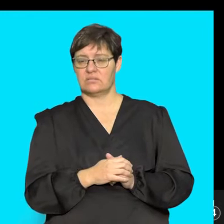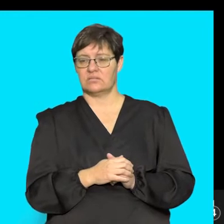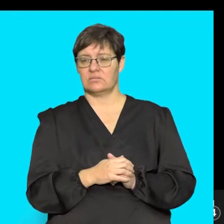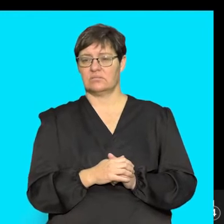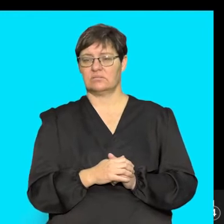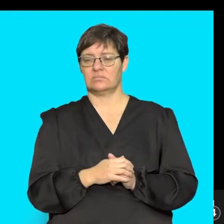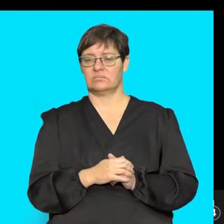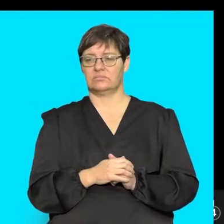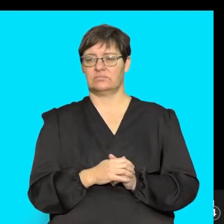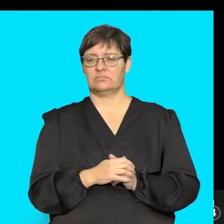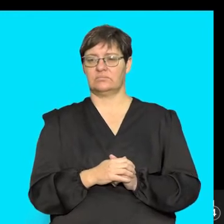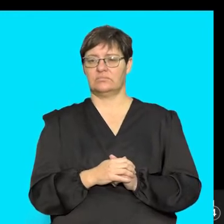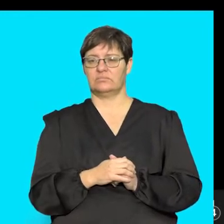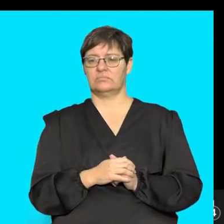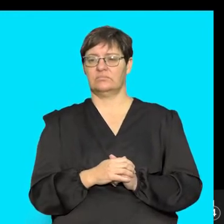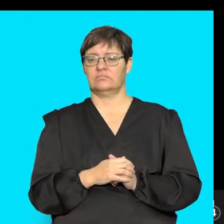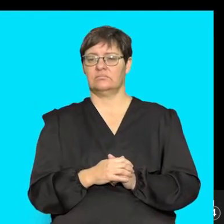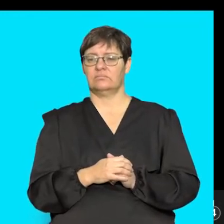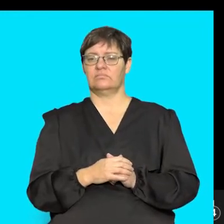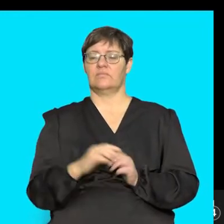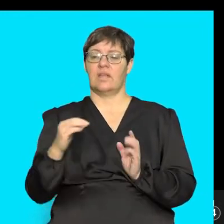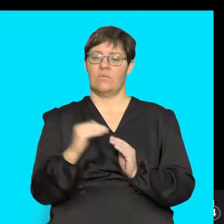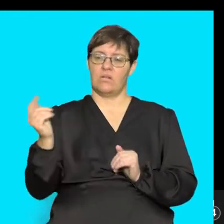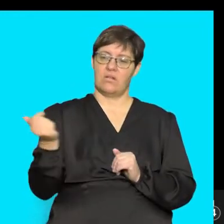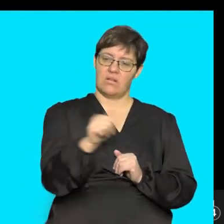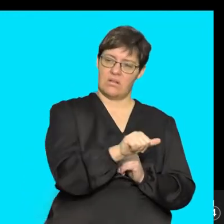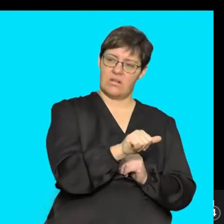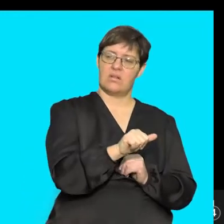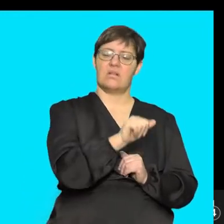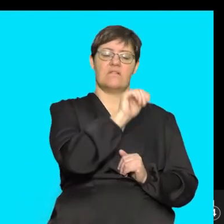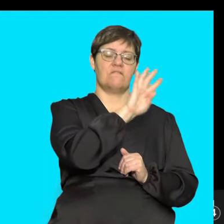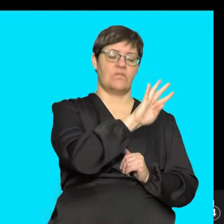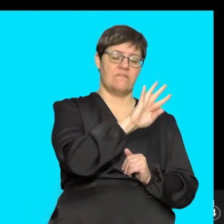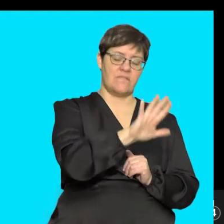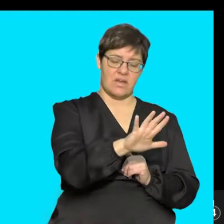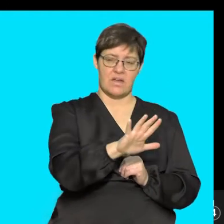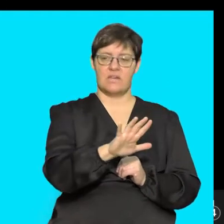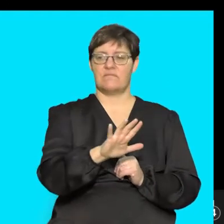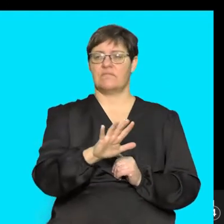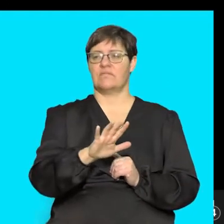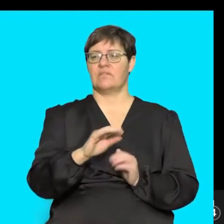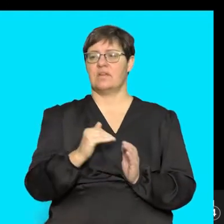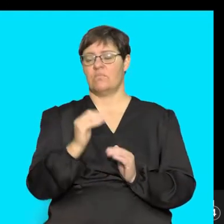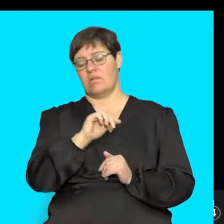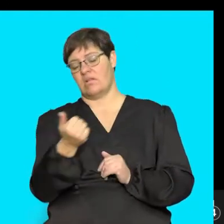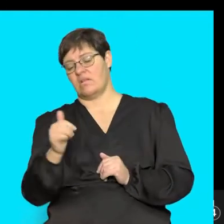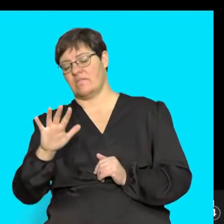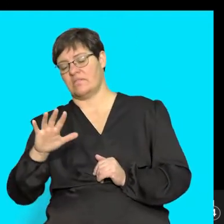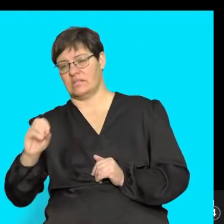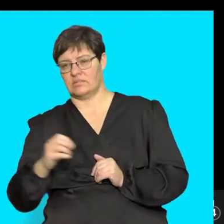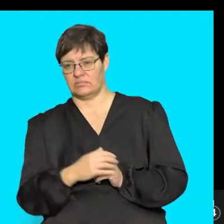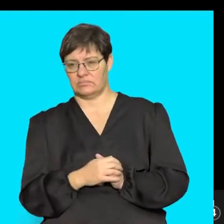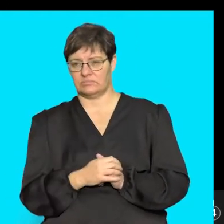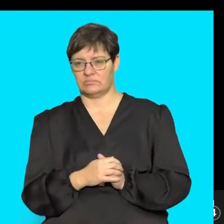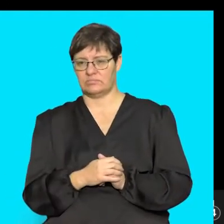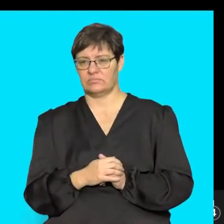Equal. After 71, we have 79. Equal. The fifth one, lastly, which is 45.